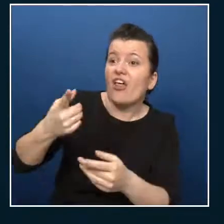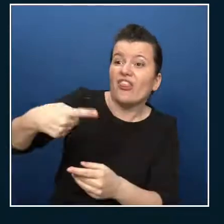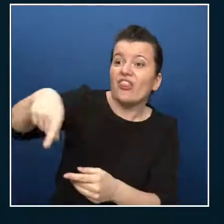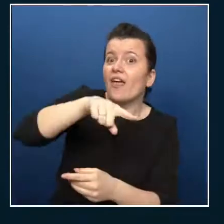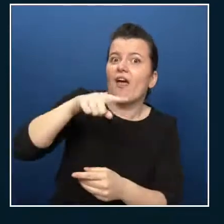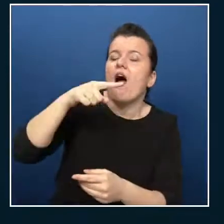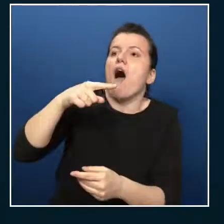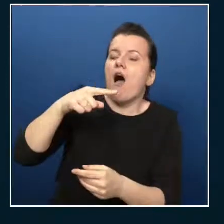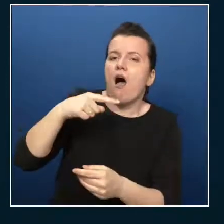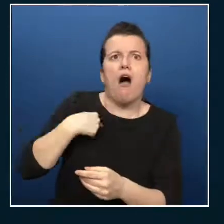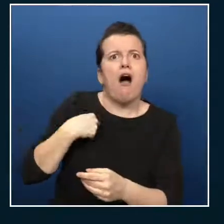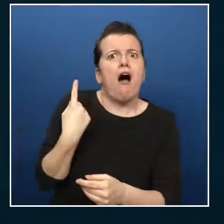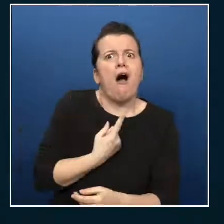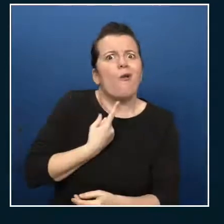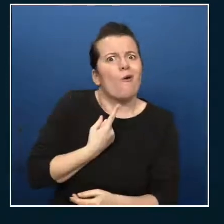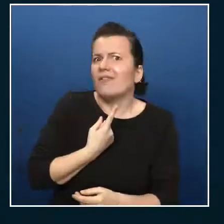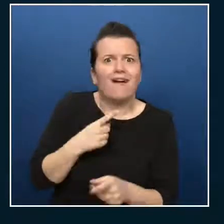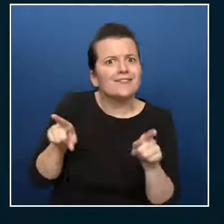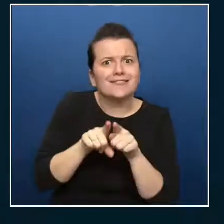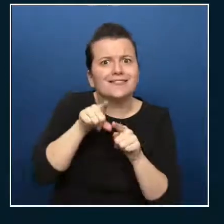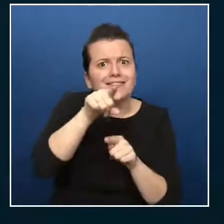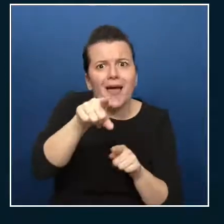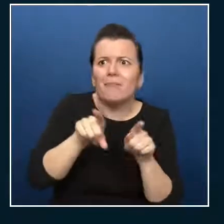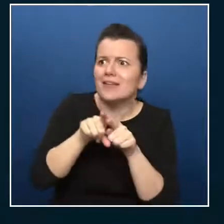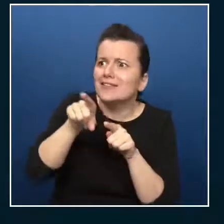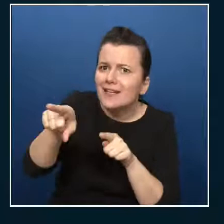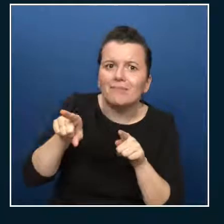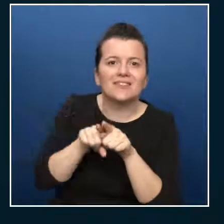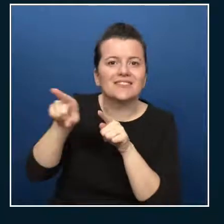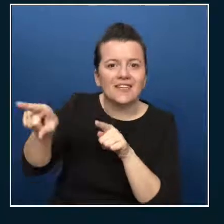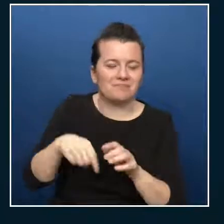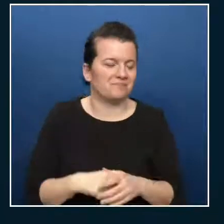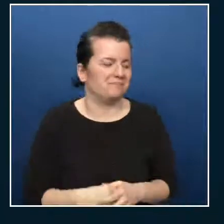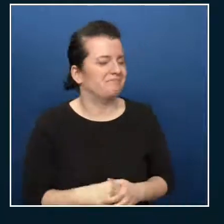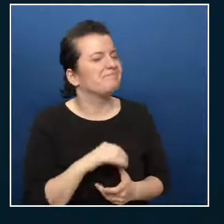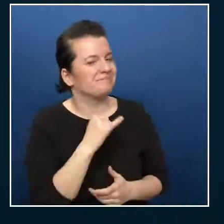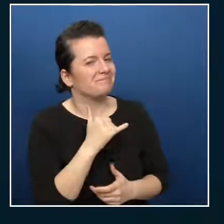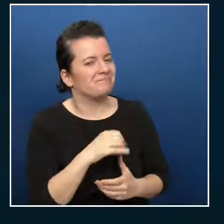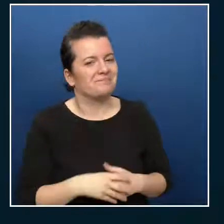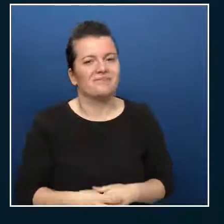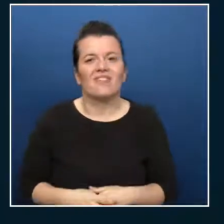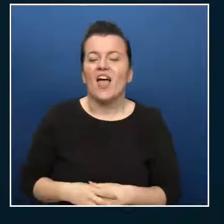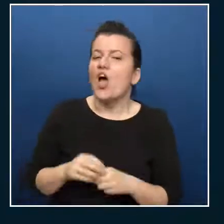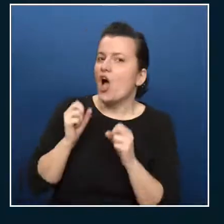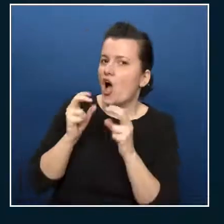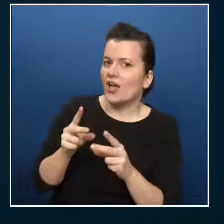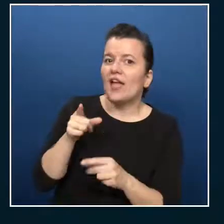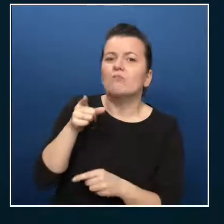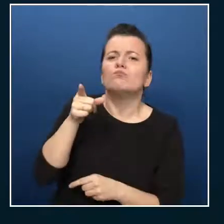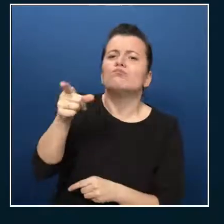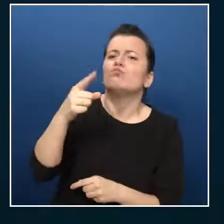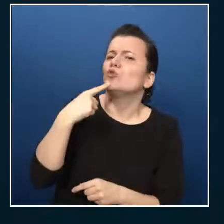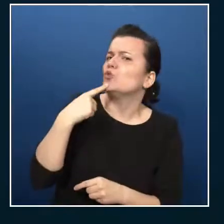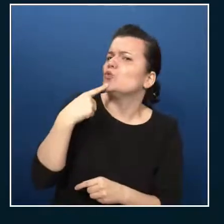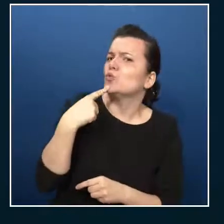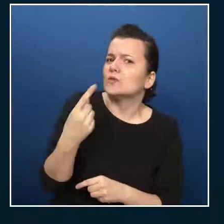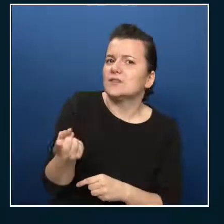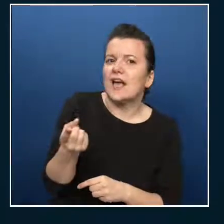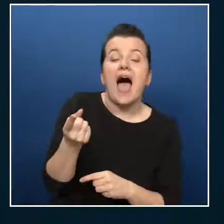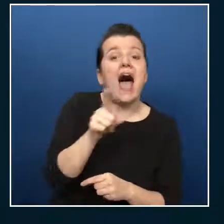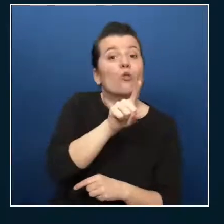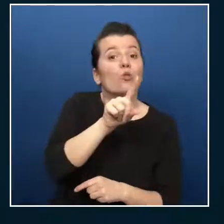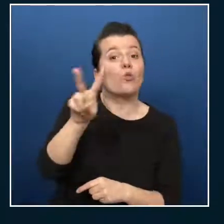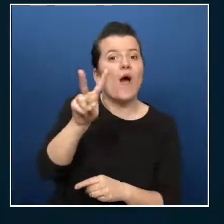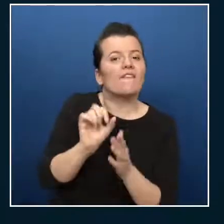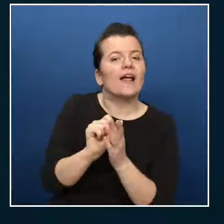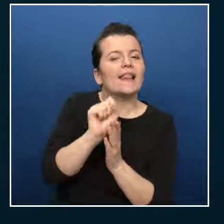beginning. So Yes. you mentioned a couple of times in your 12 tips that you have to